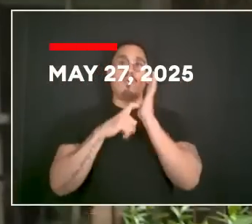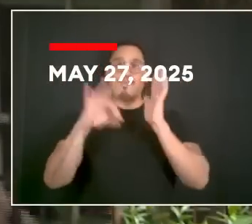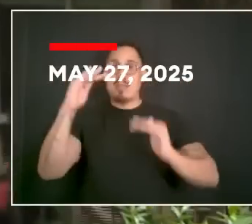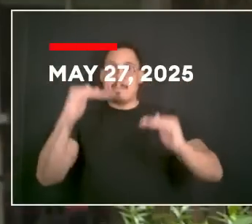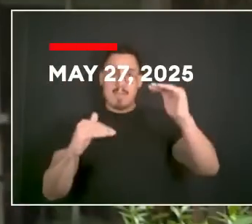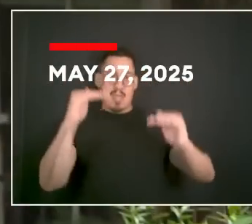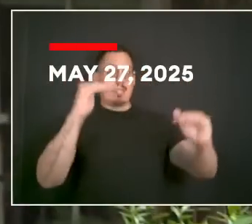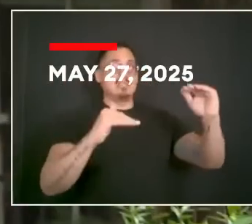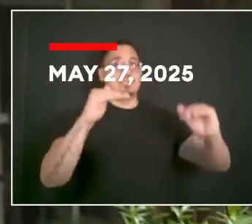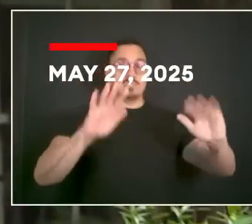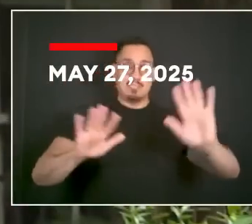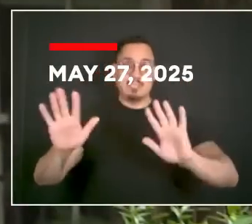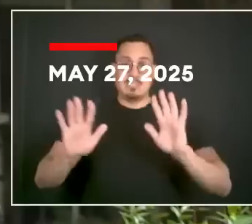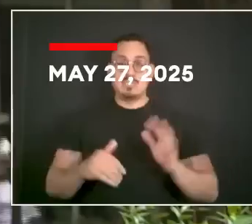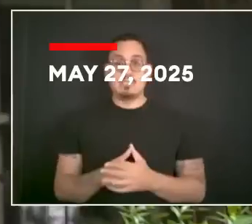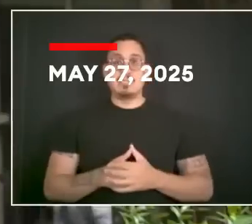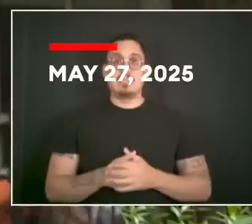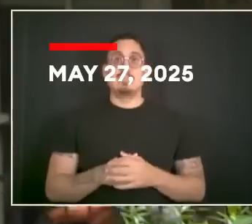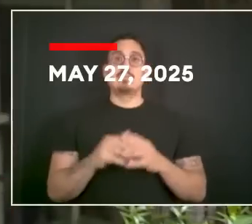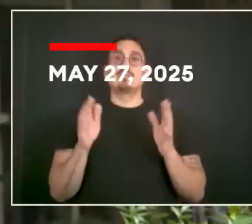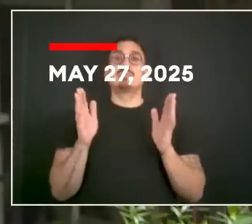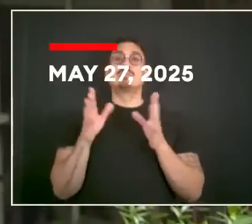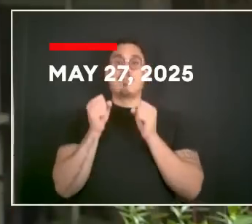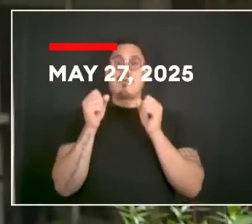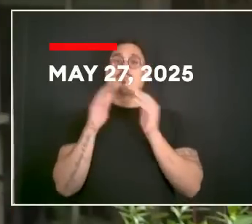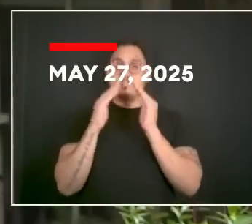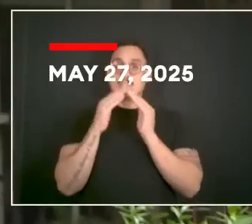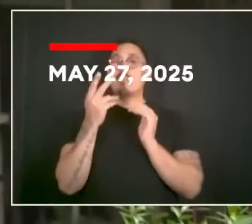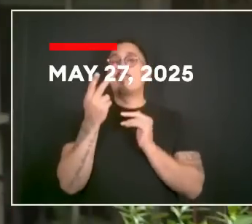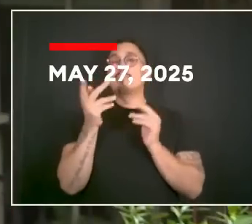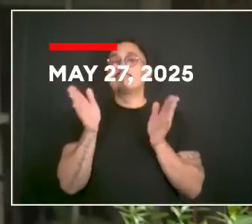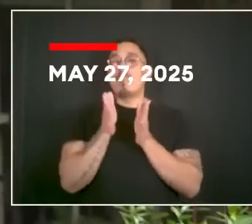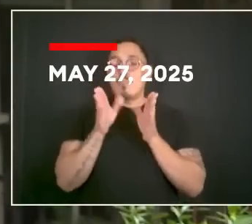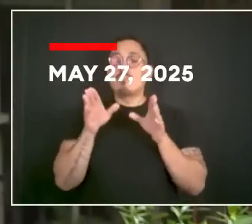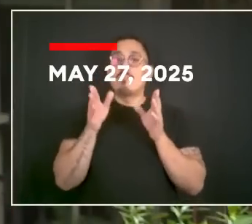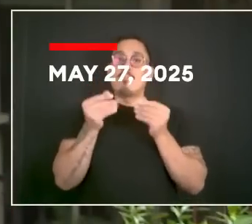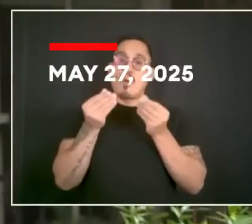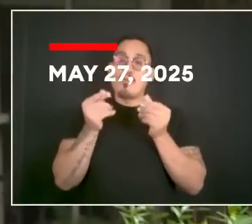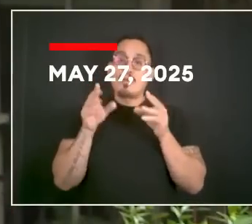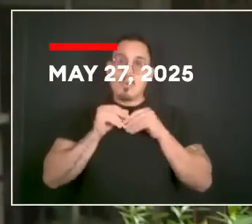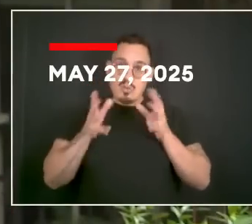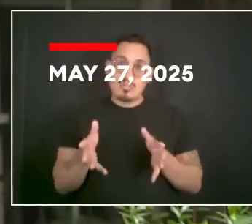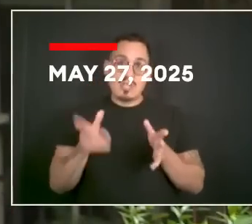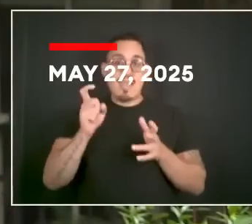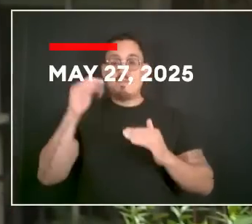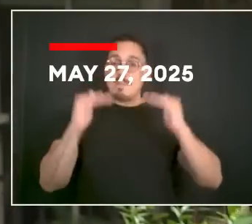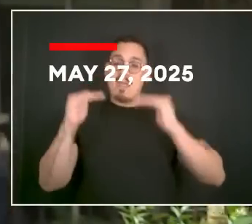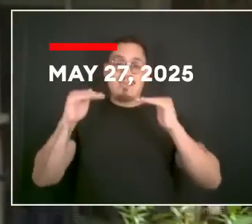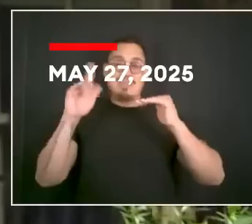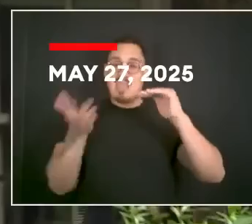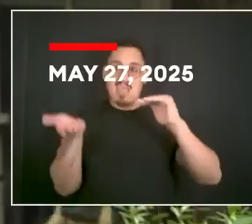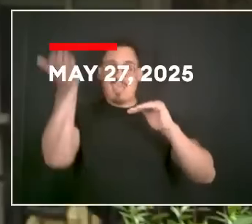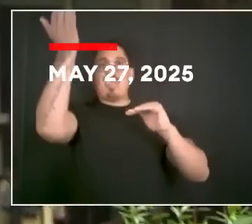with small property owners. You know, there needs to be a balance. It can't be too high. The range they had, I think they're